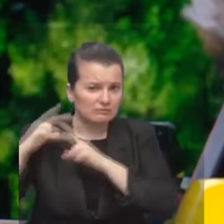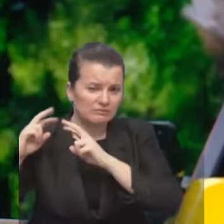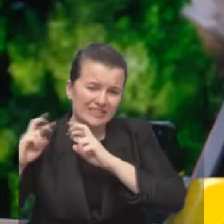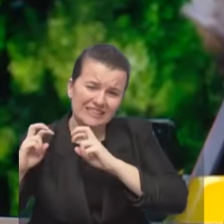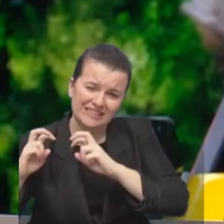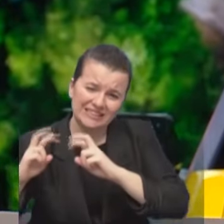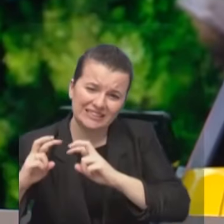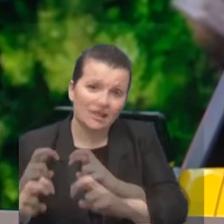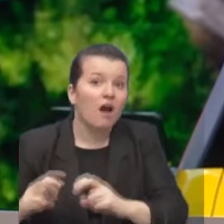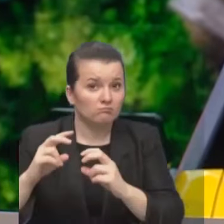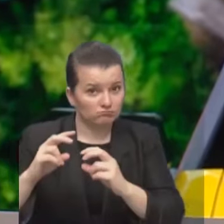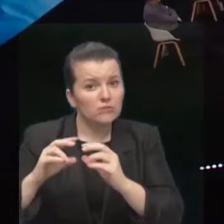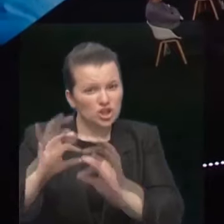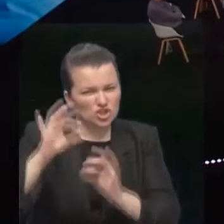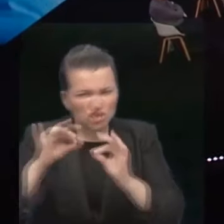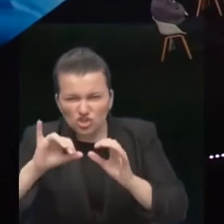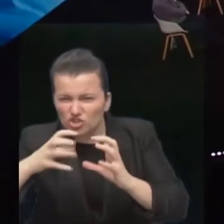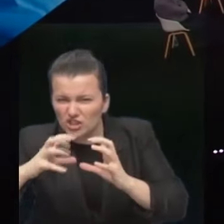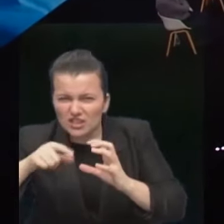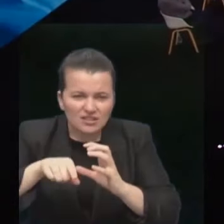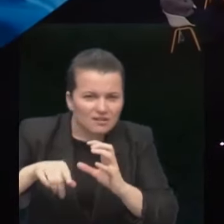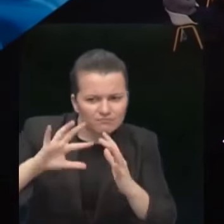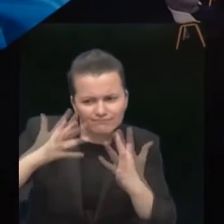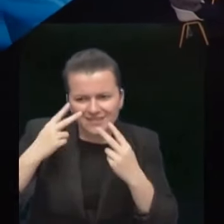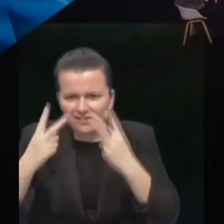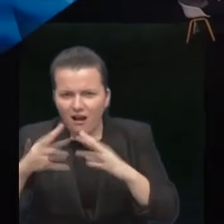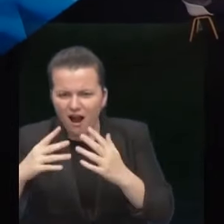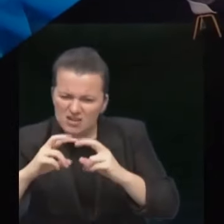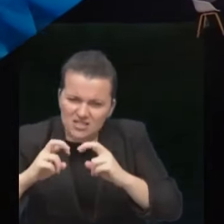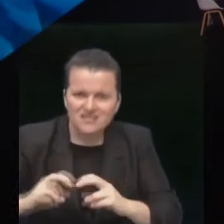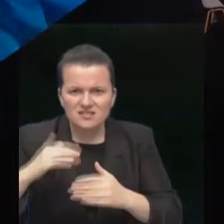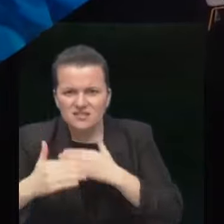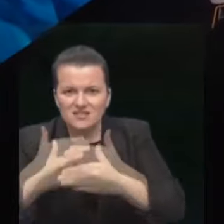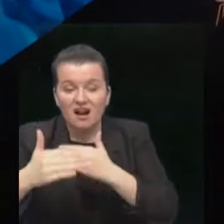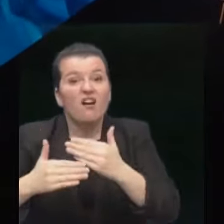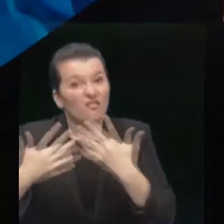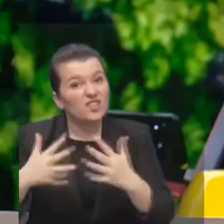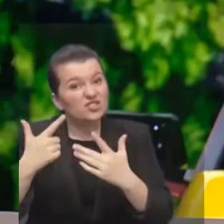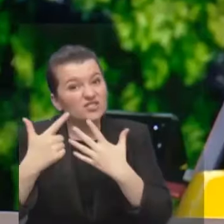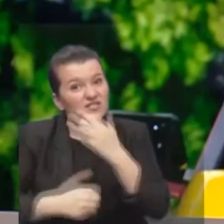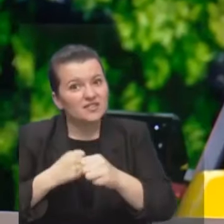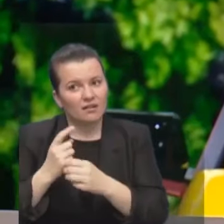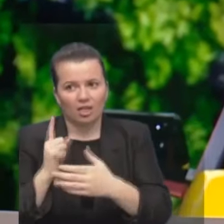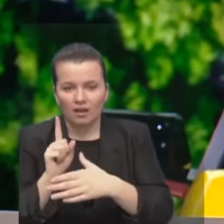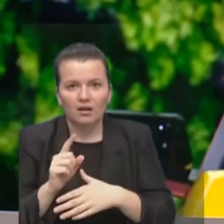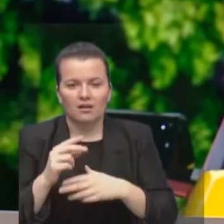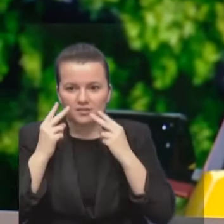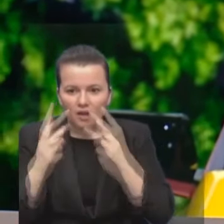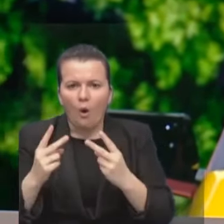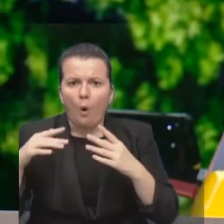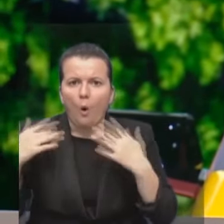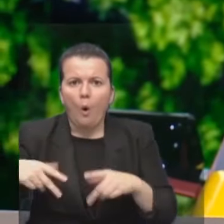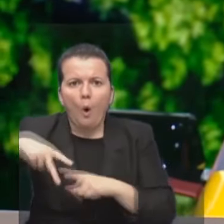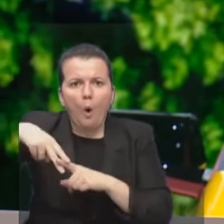engineers that have enabled the company to produce a tool that is fully suited to the